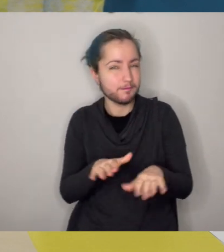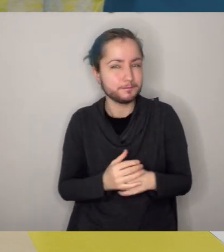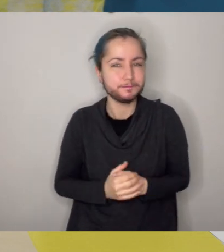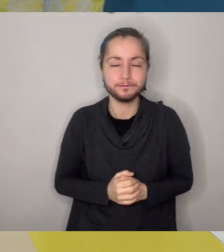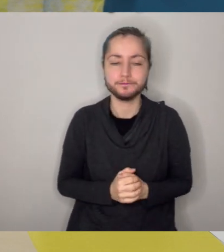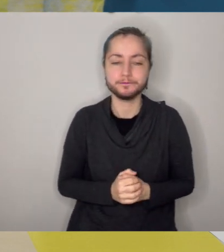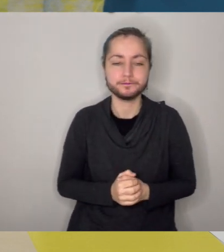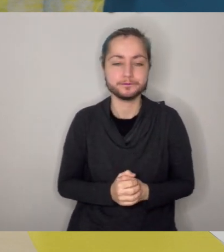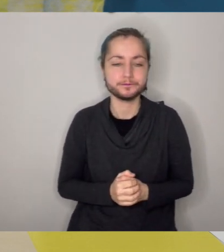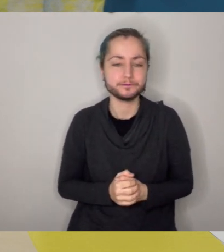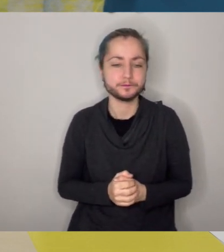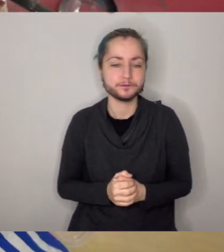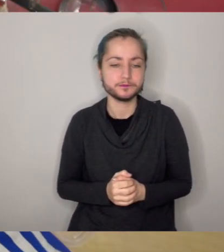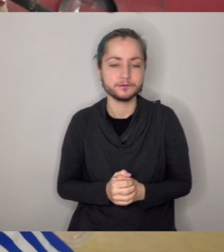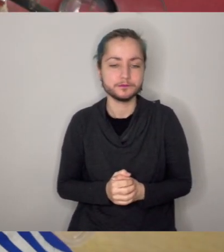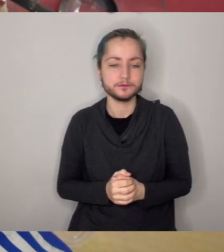let's see if it works.